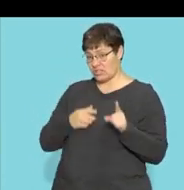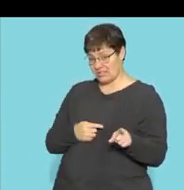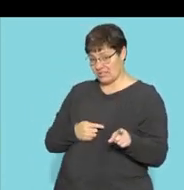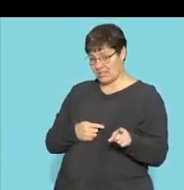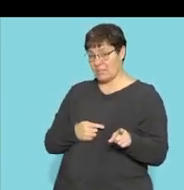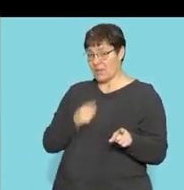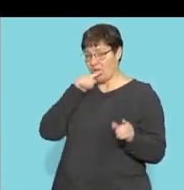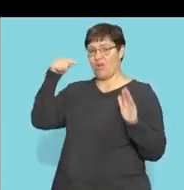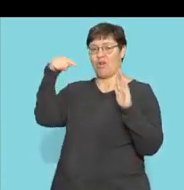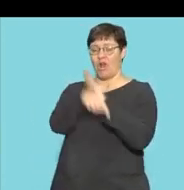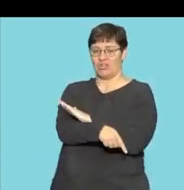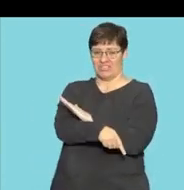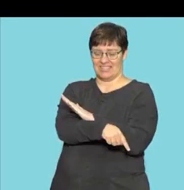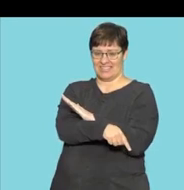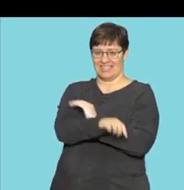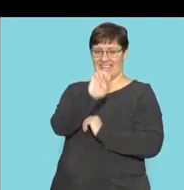a loss